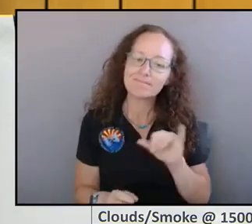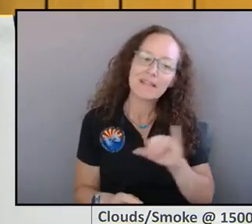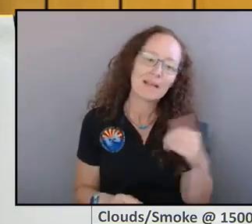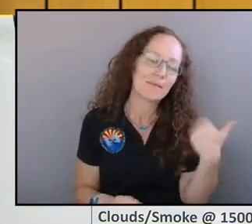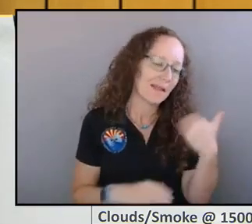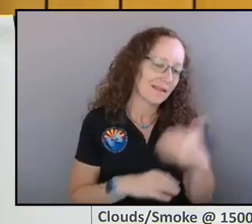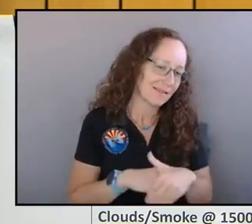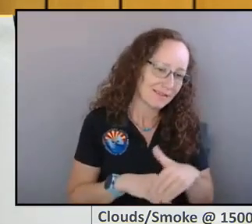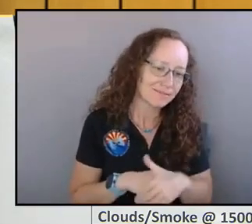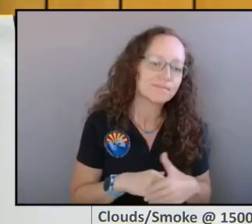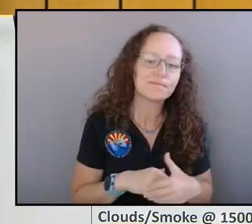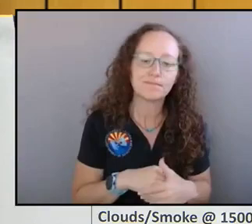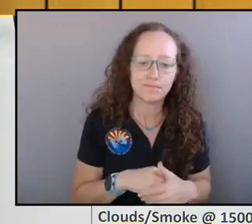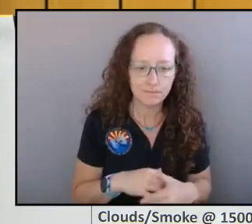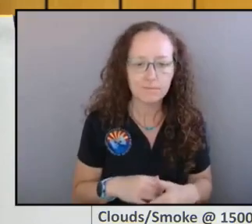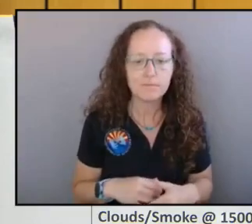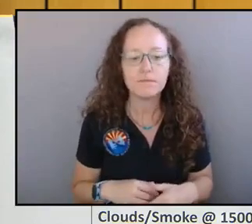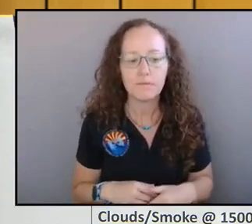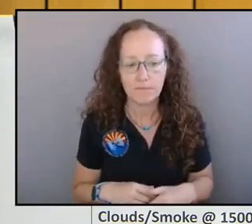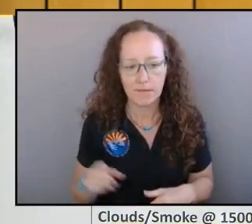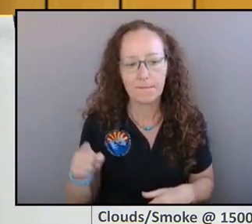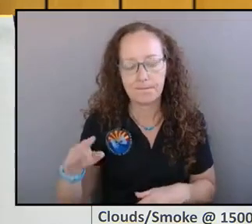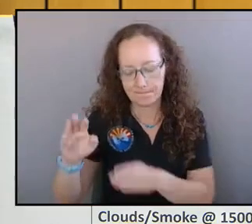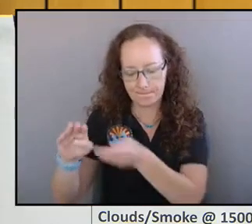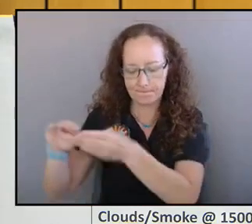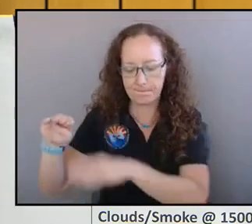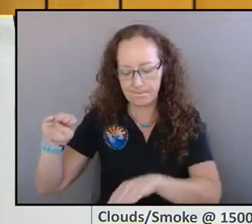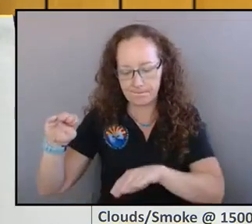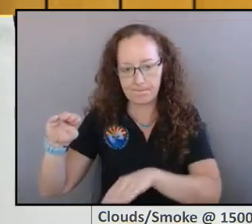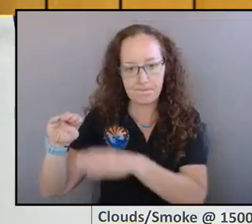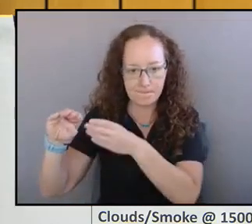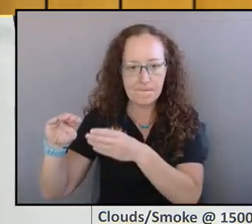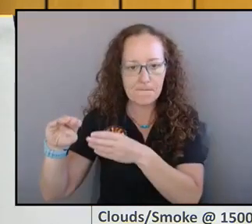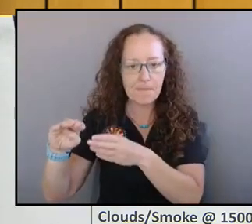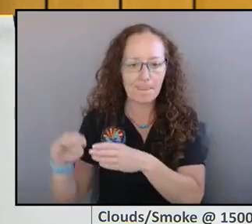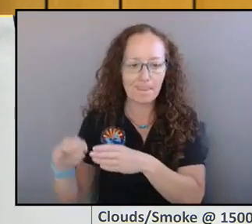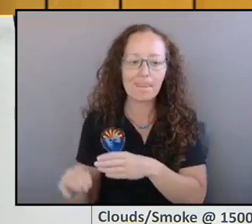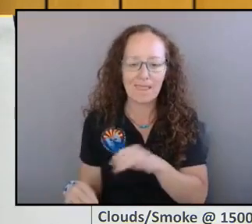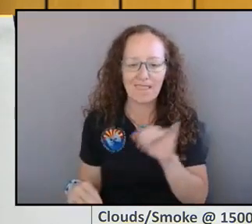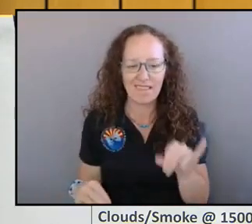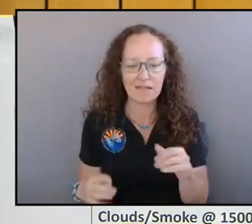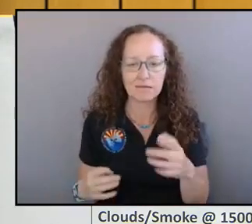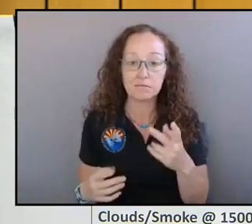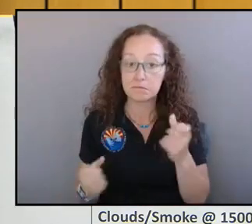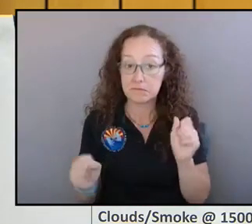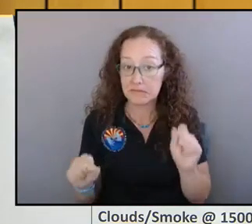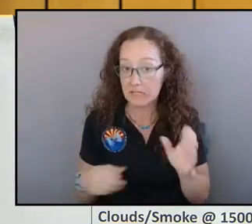the southwest side. Let's see if I can share my screen yet.